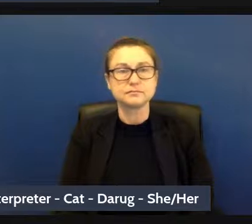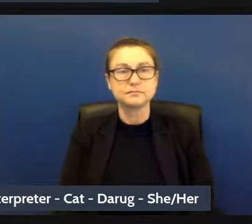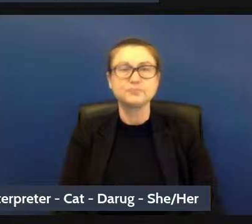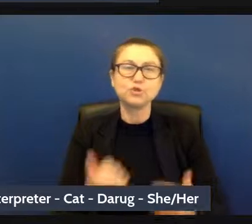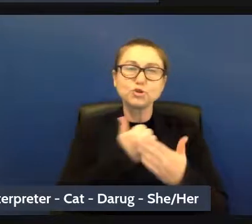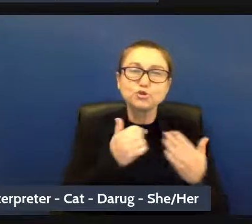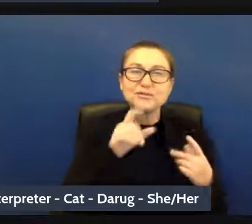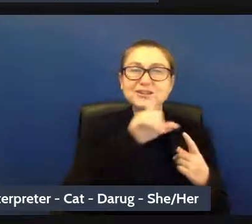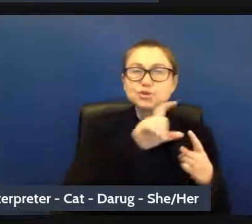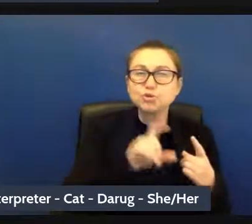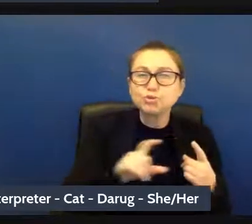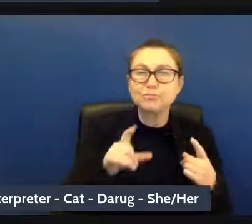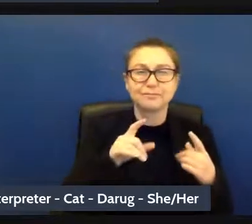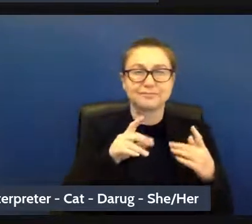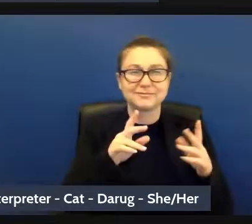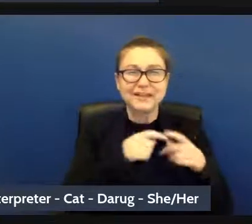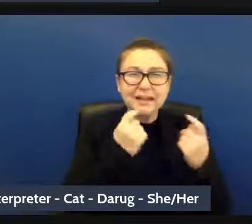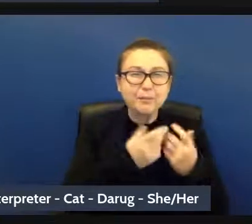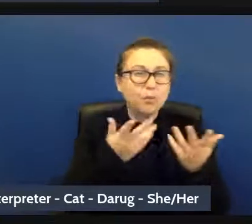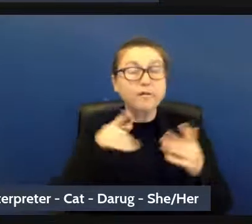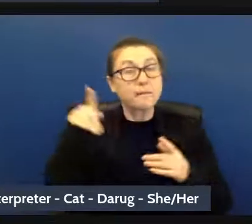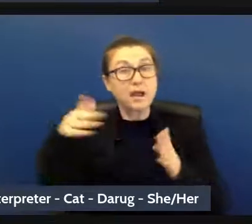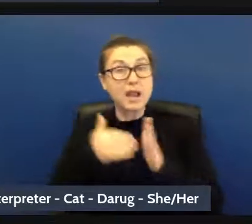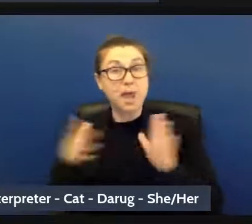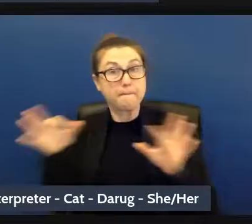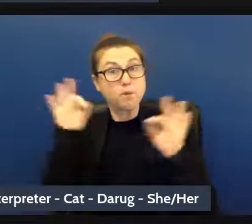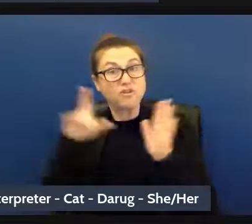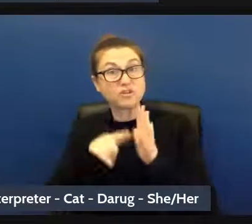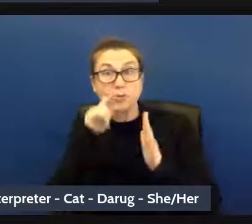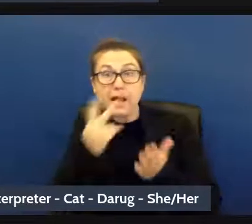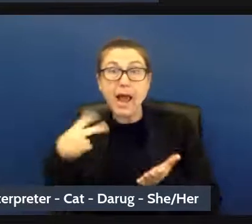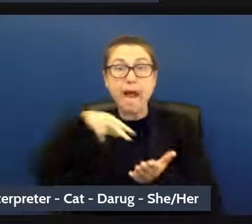Now's a really great time to have a stretch if you'd like one.